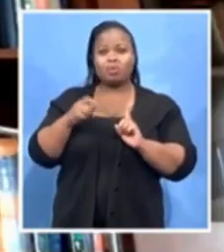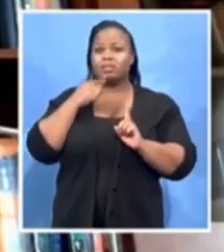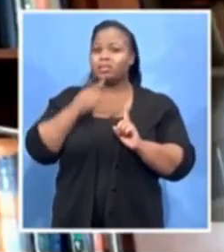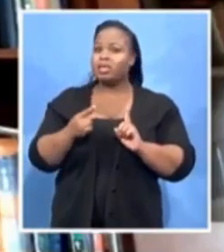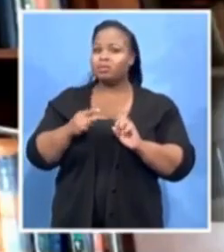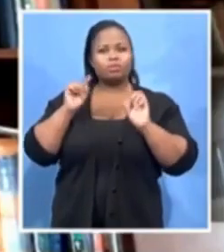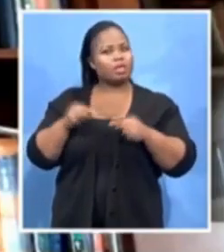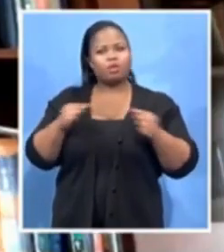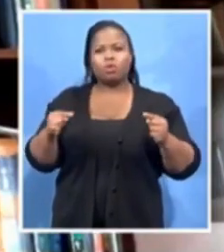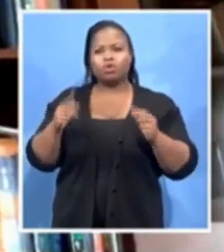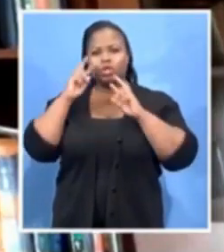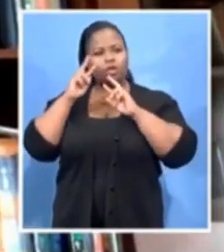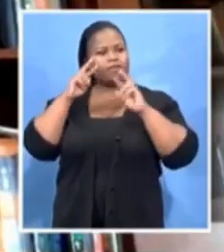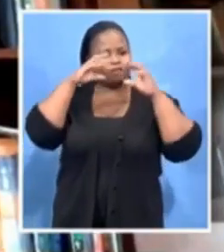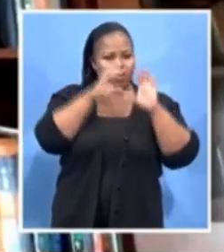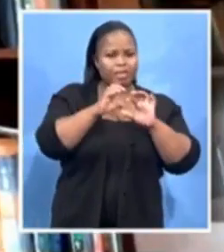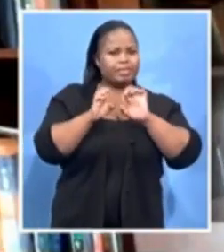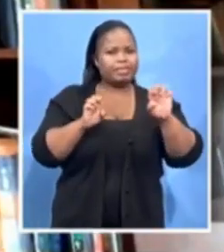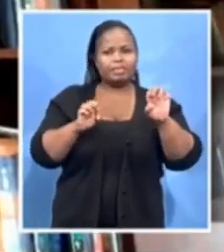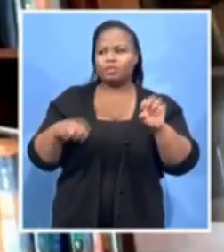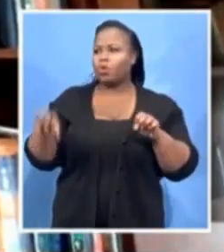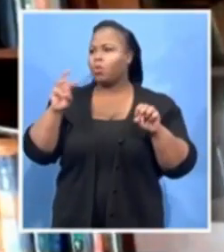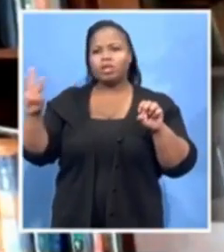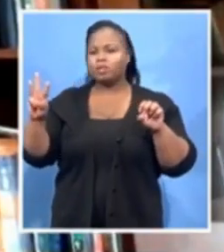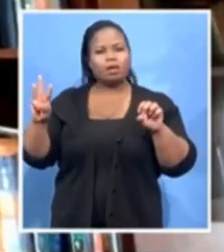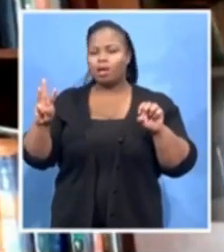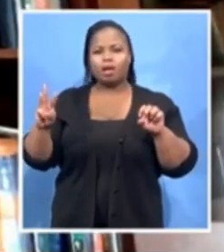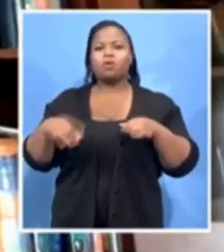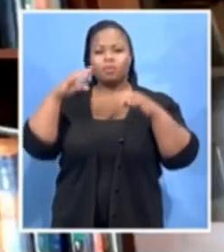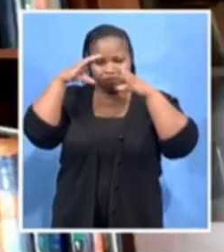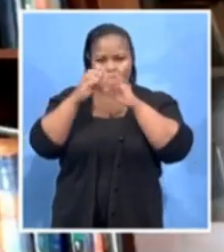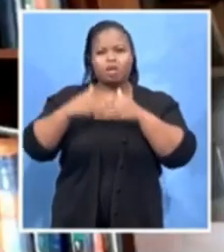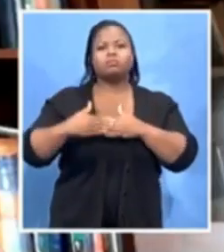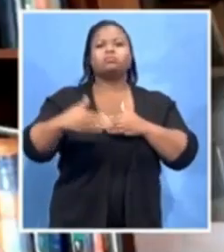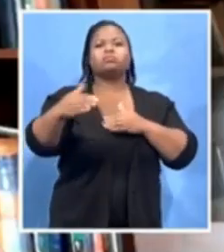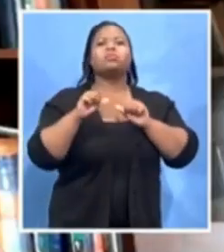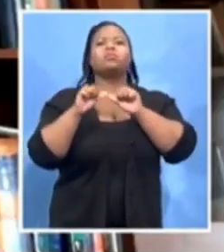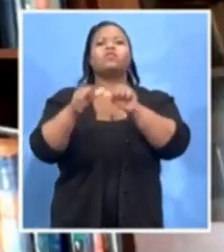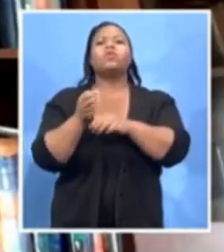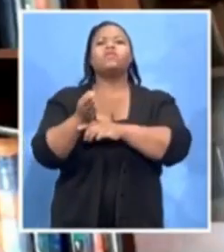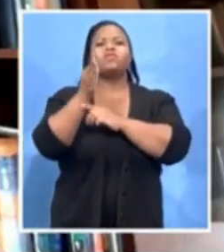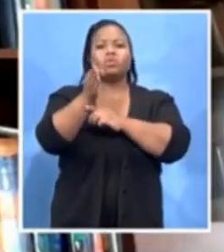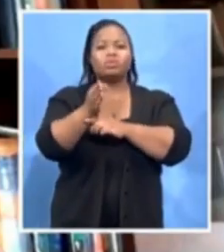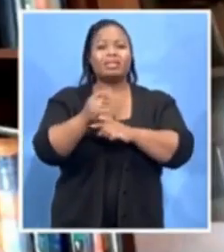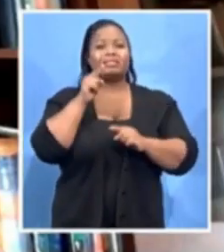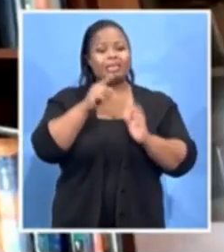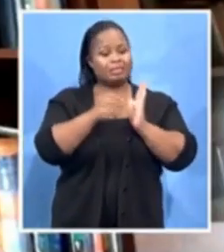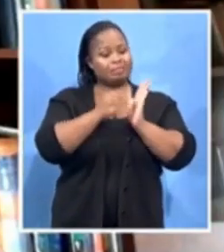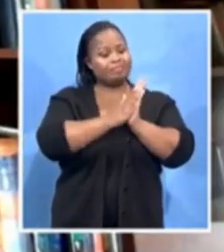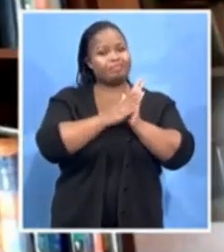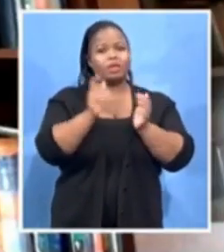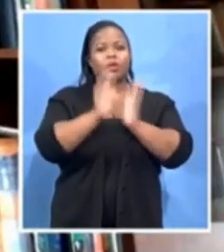look forward. And you will appreciate that it is then that he writes his book, in